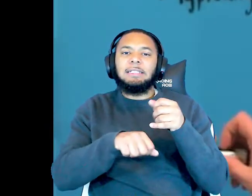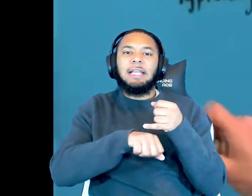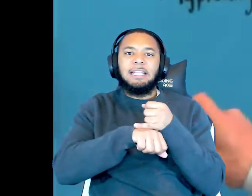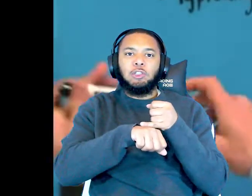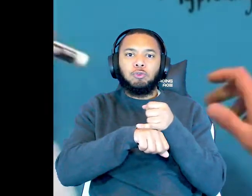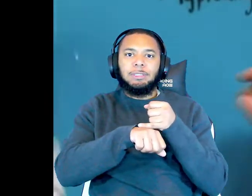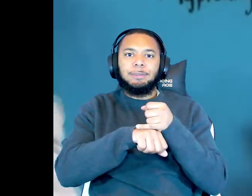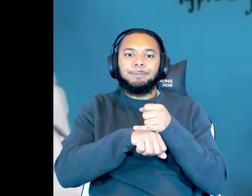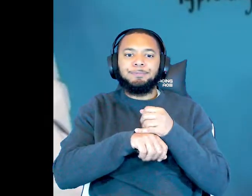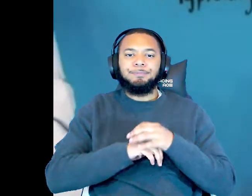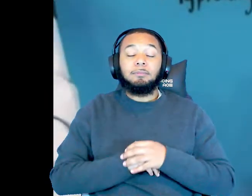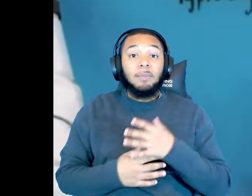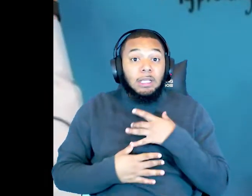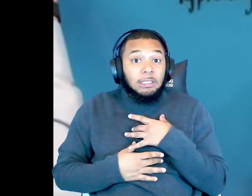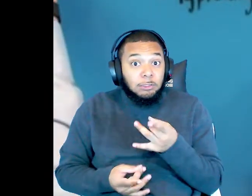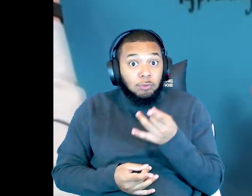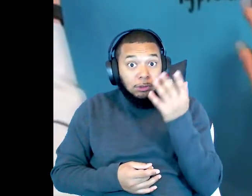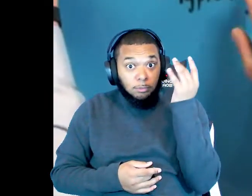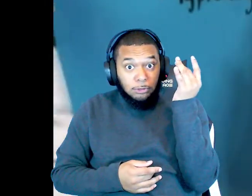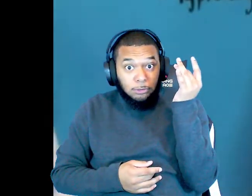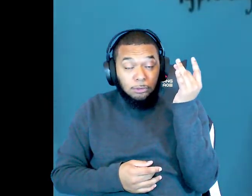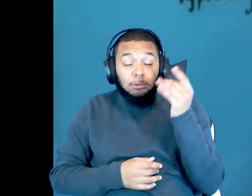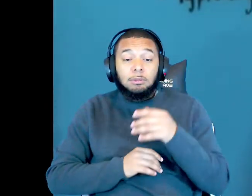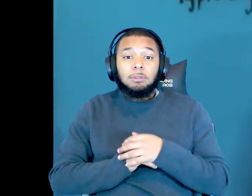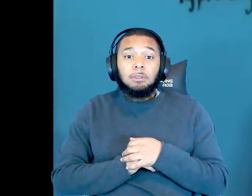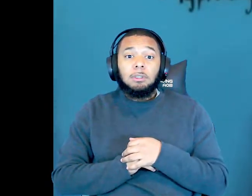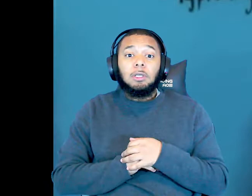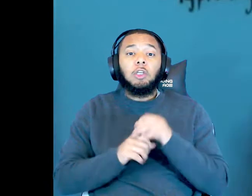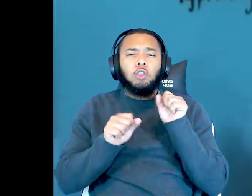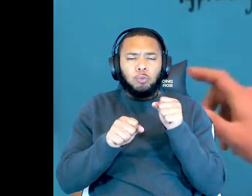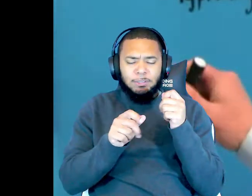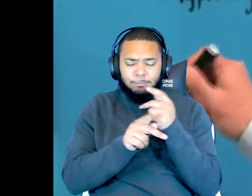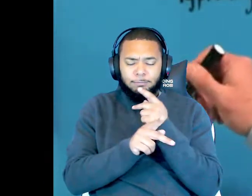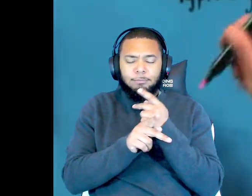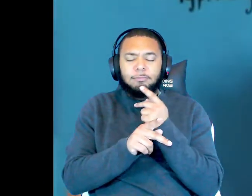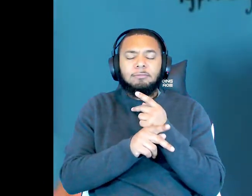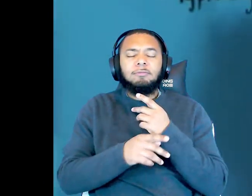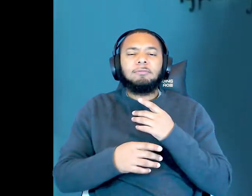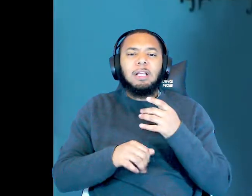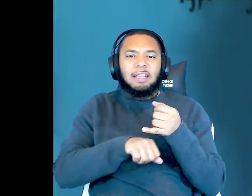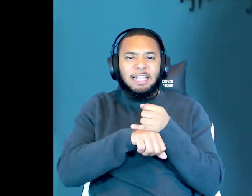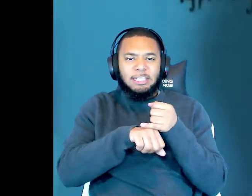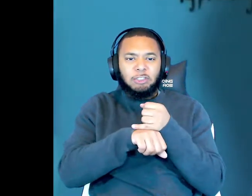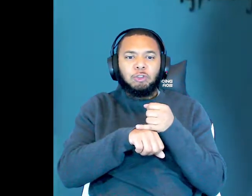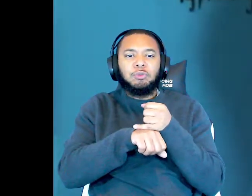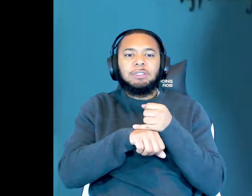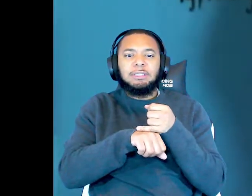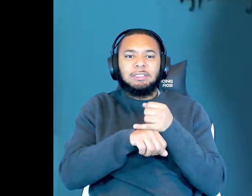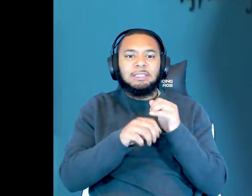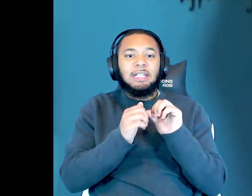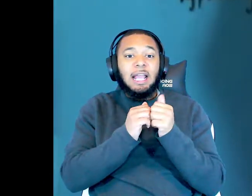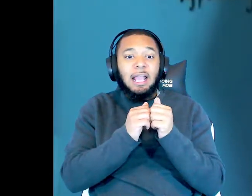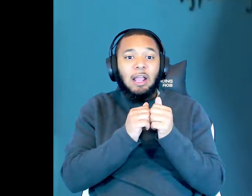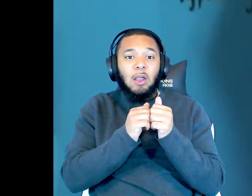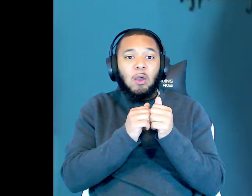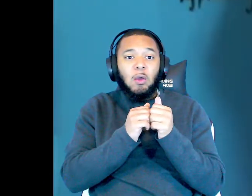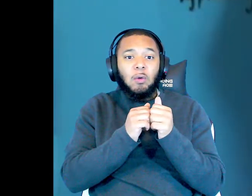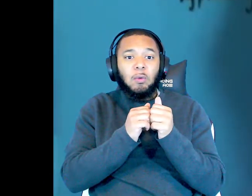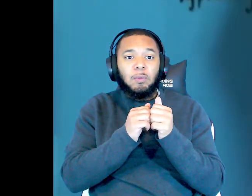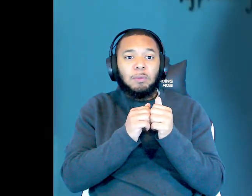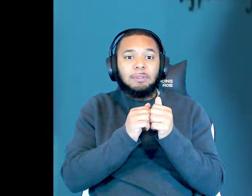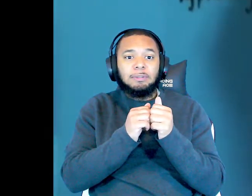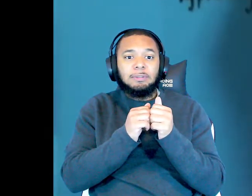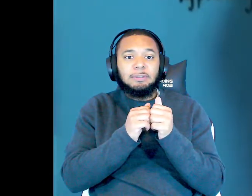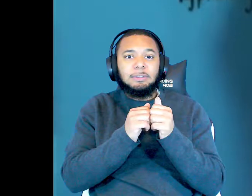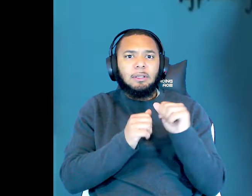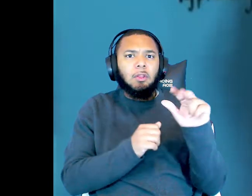This is pretty interesting because you can calculate this interest based on ordinary, it's